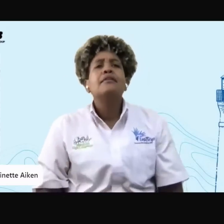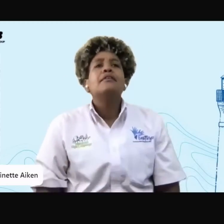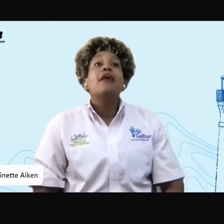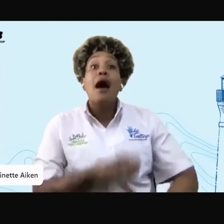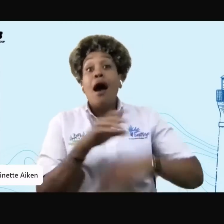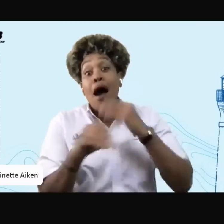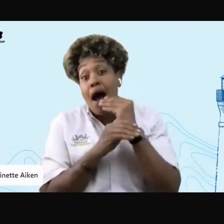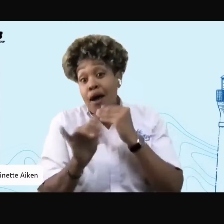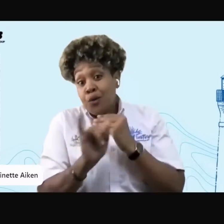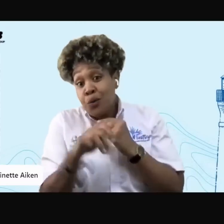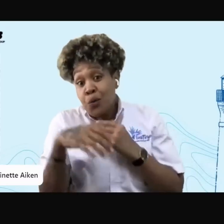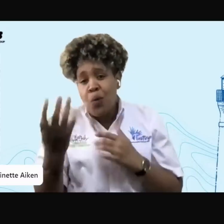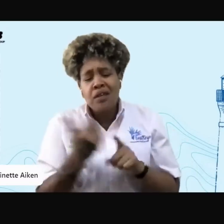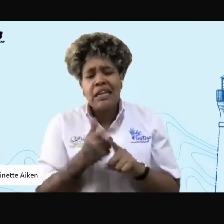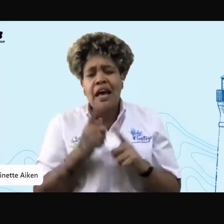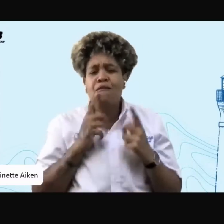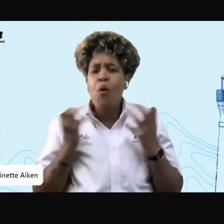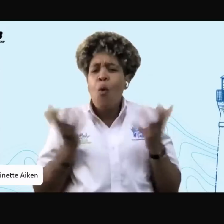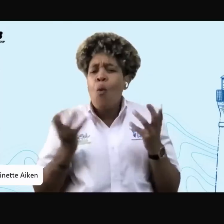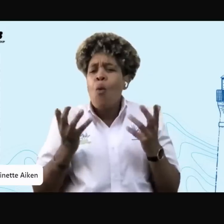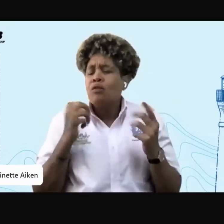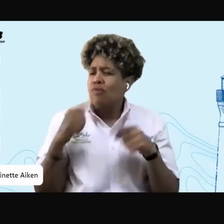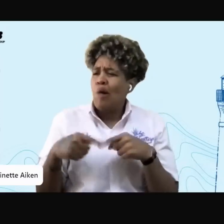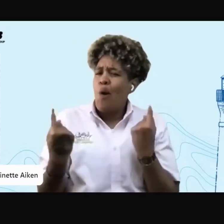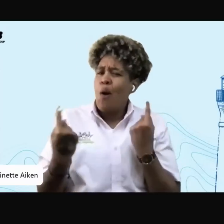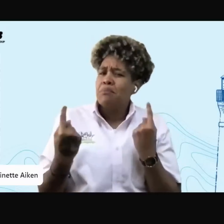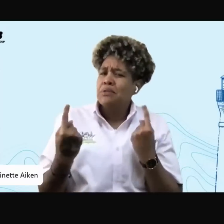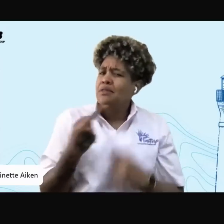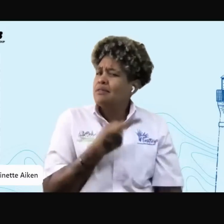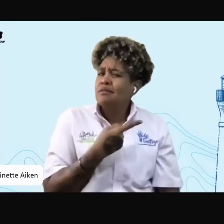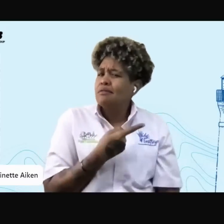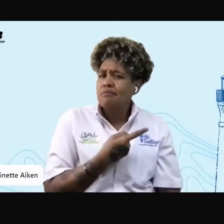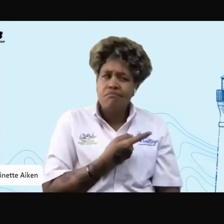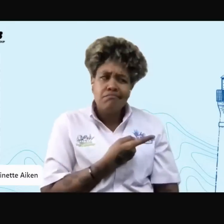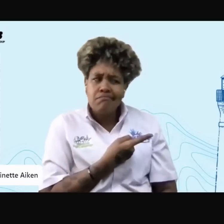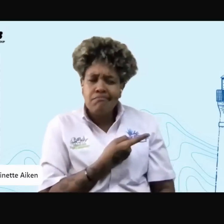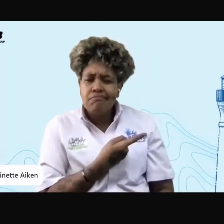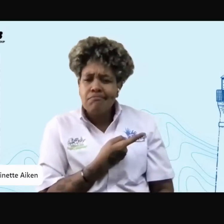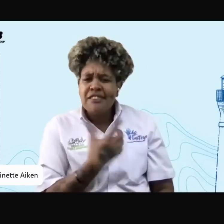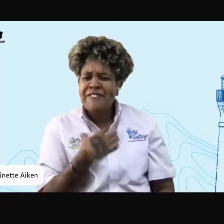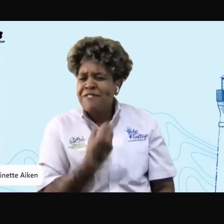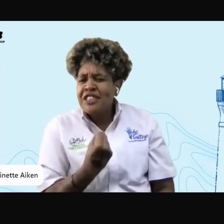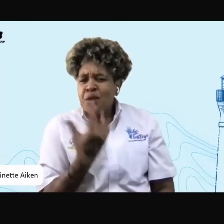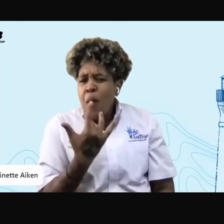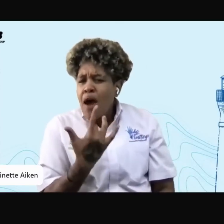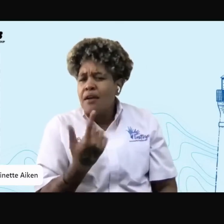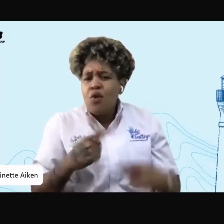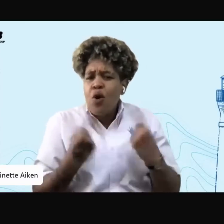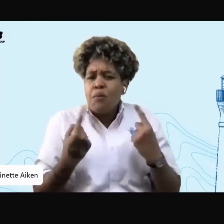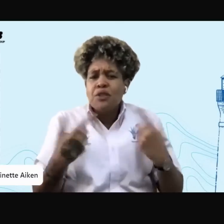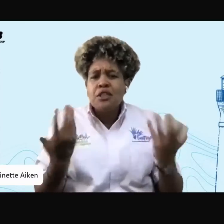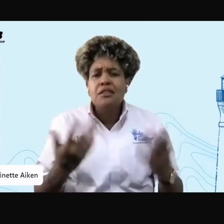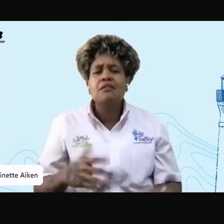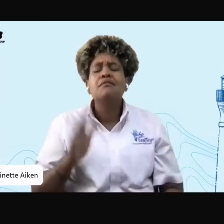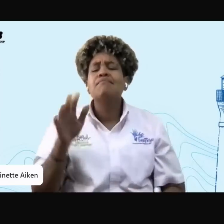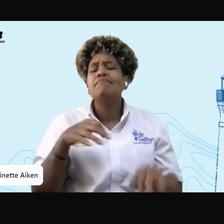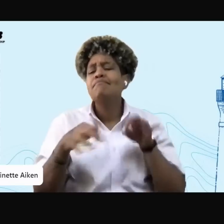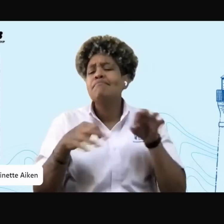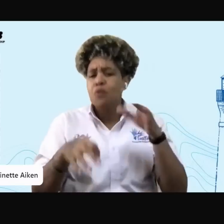And what is the opposite of that? Let's start off with why is